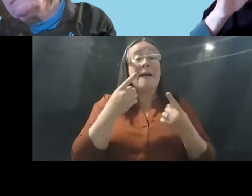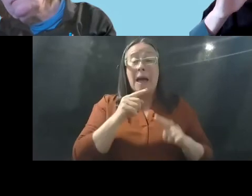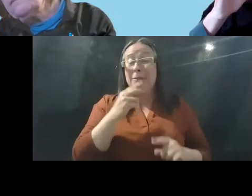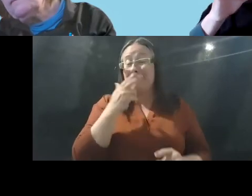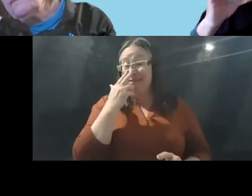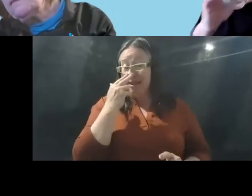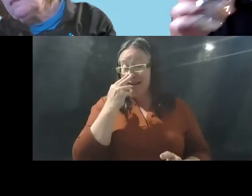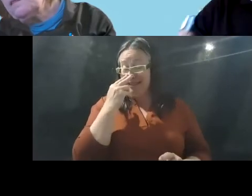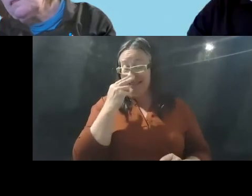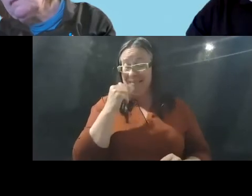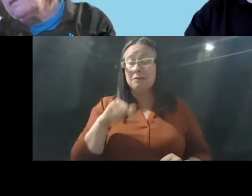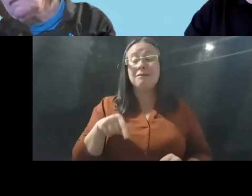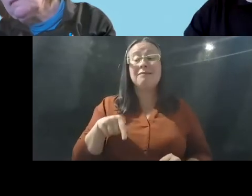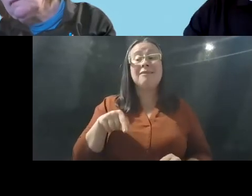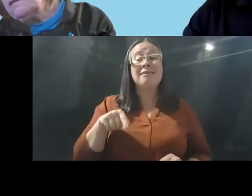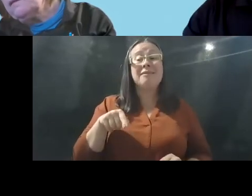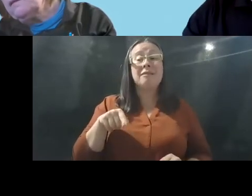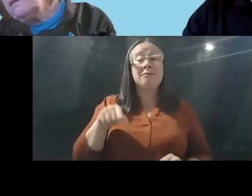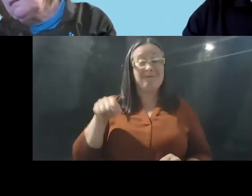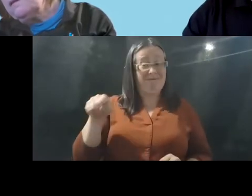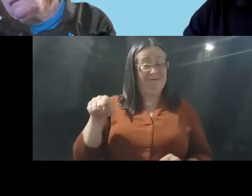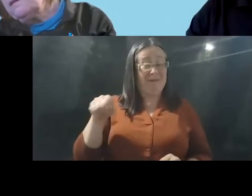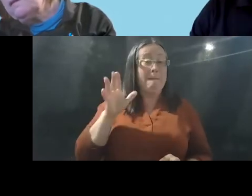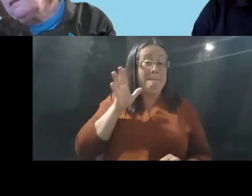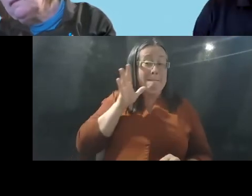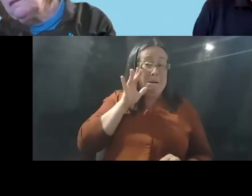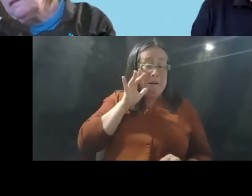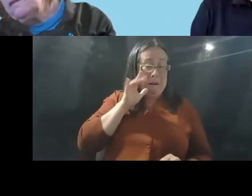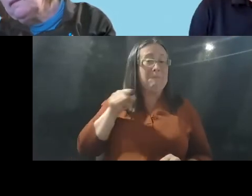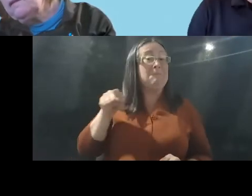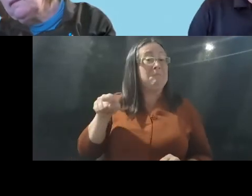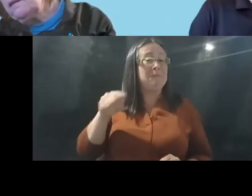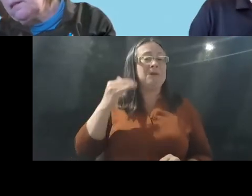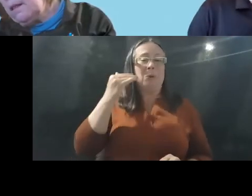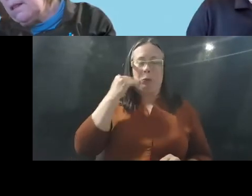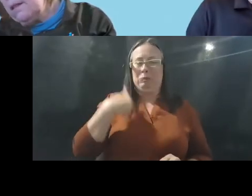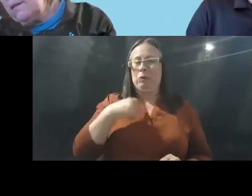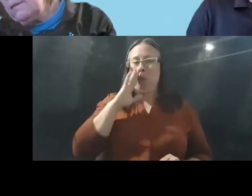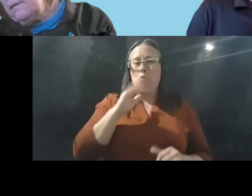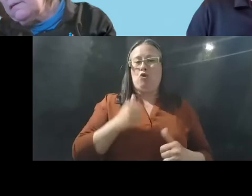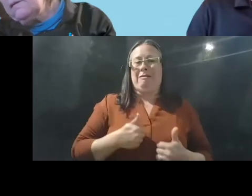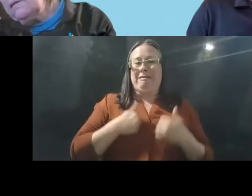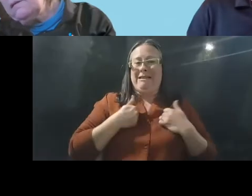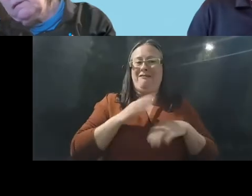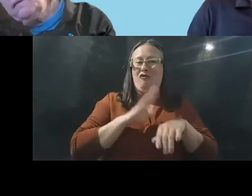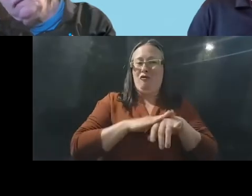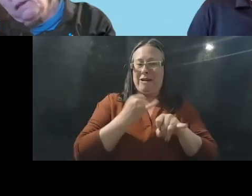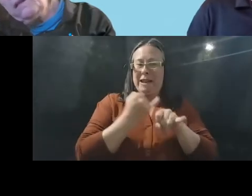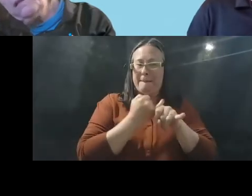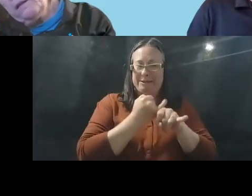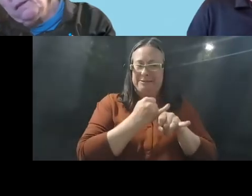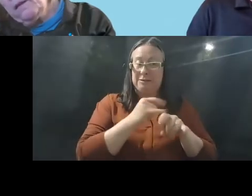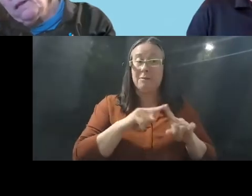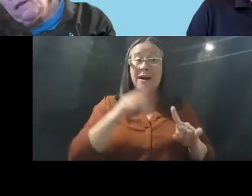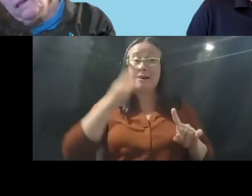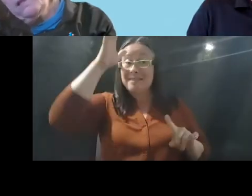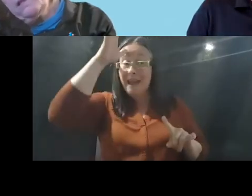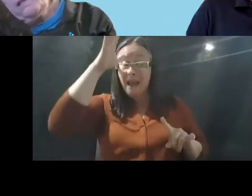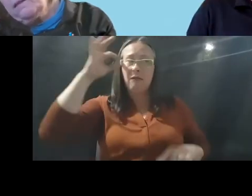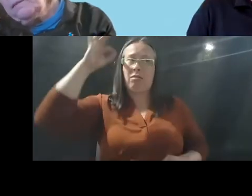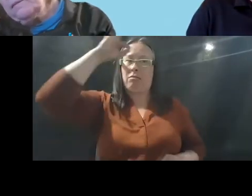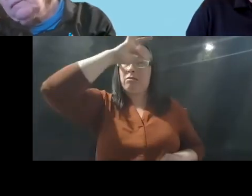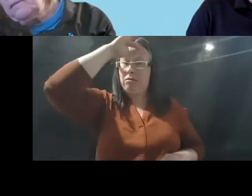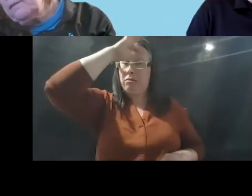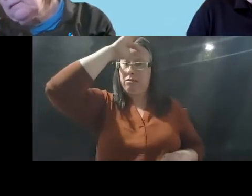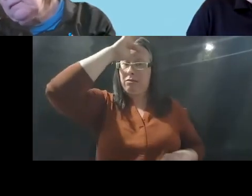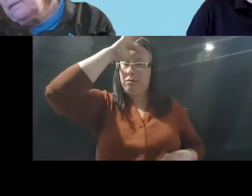knew that I was going to live on campus. But my dad didn't know. And I was in